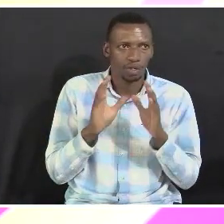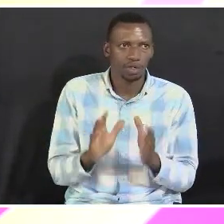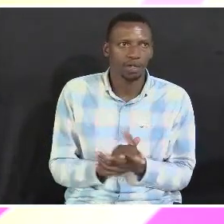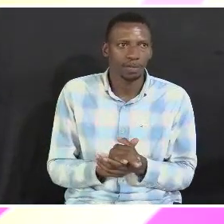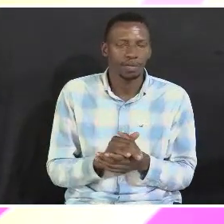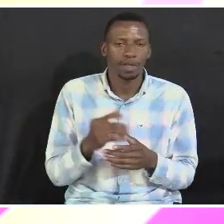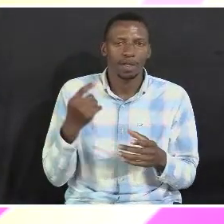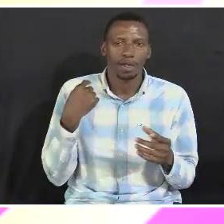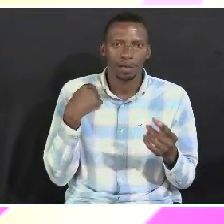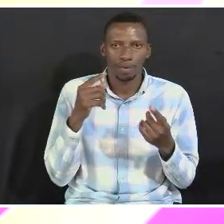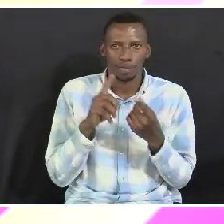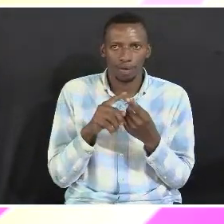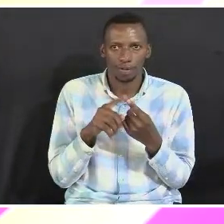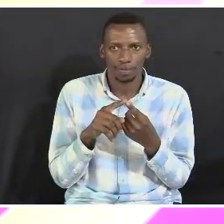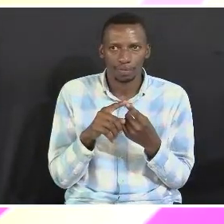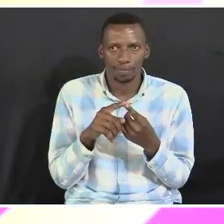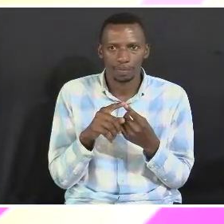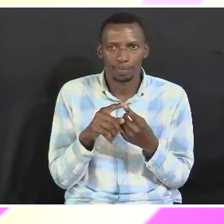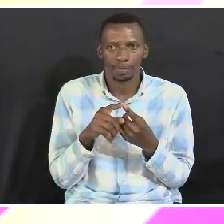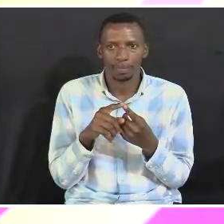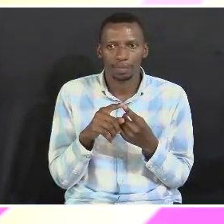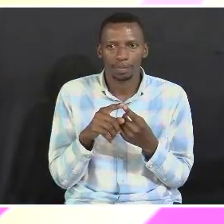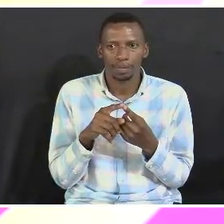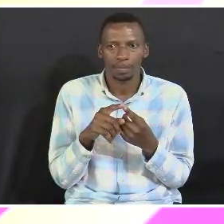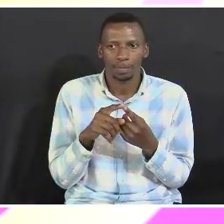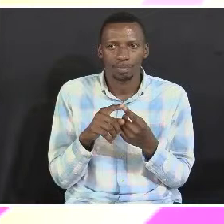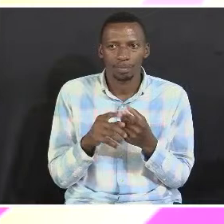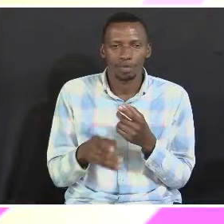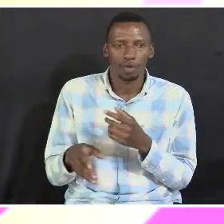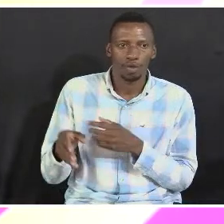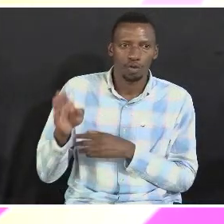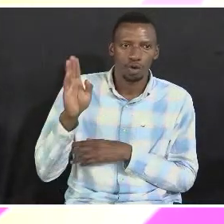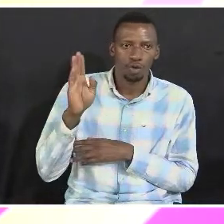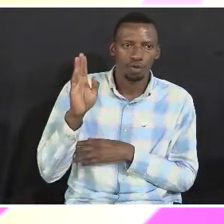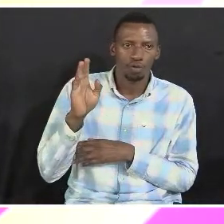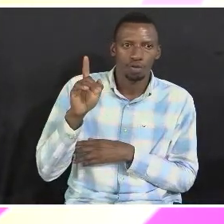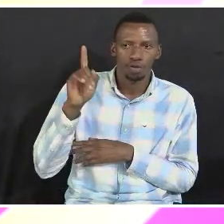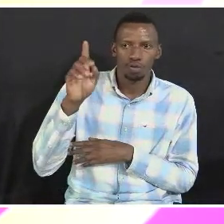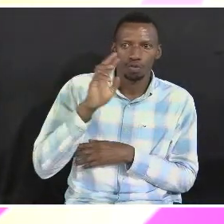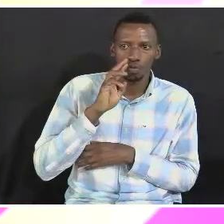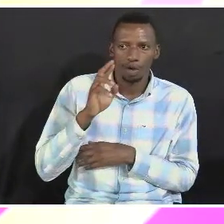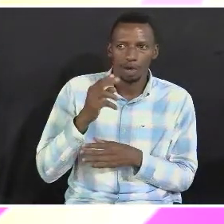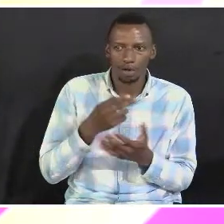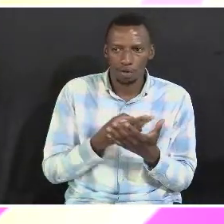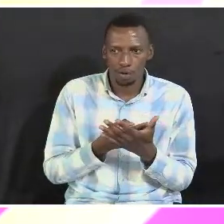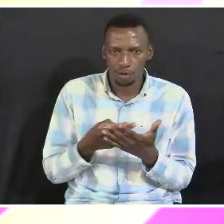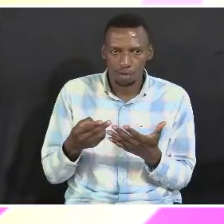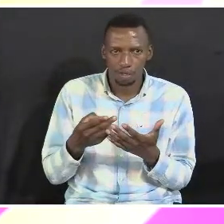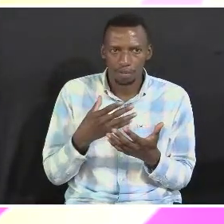One, God, you are holy, and your law is holy.